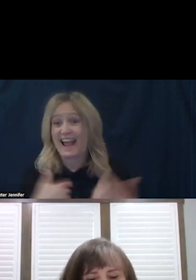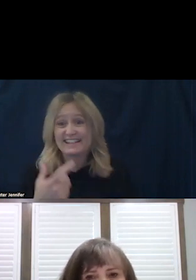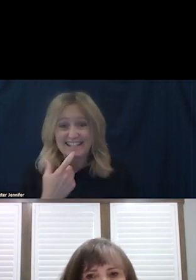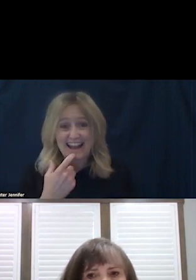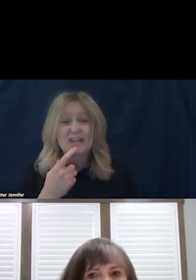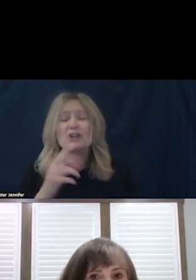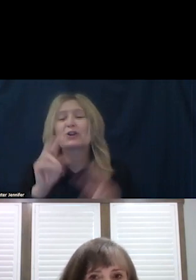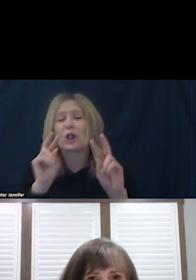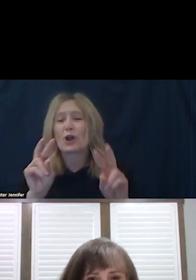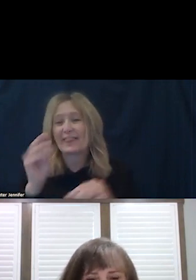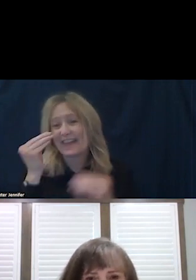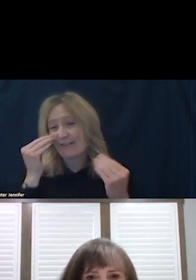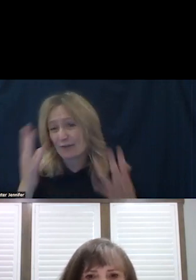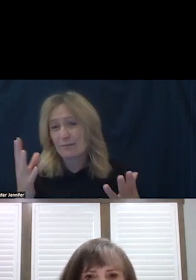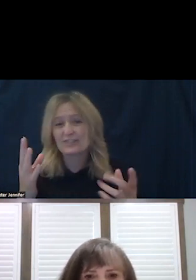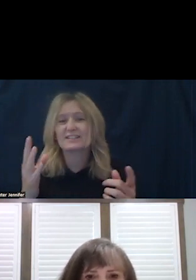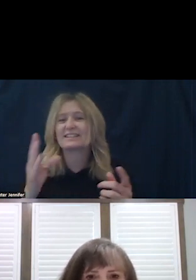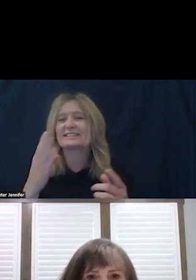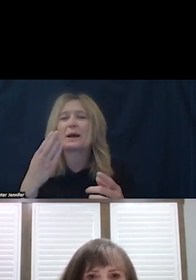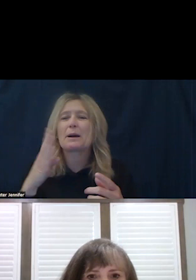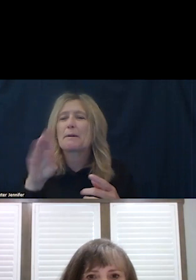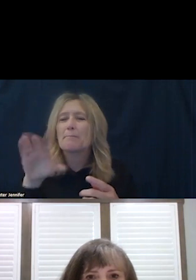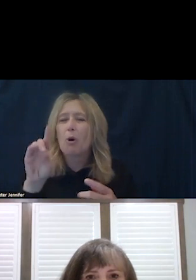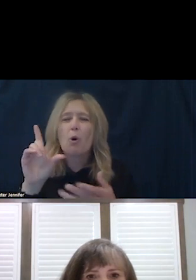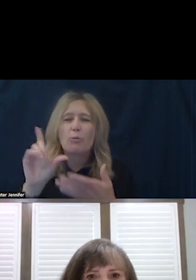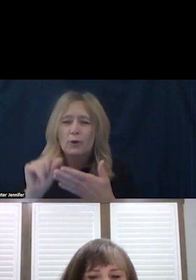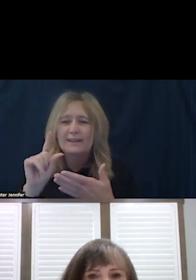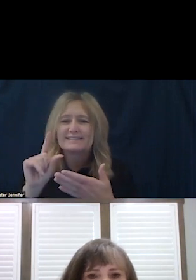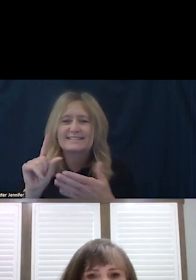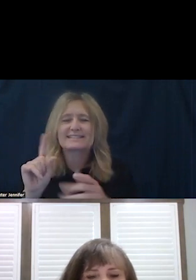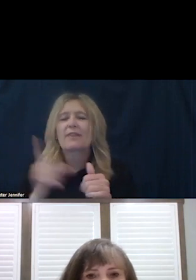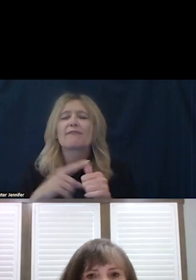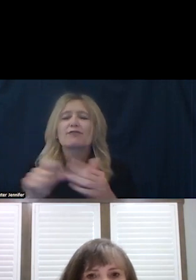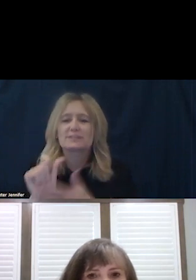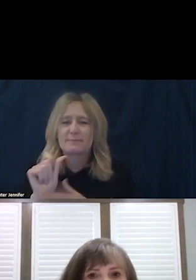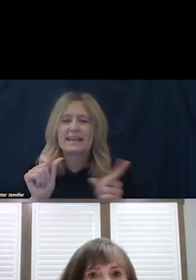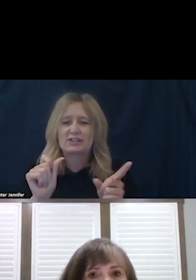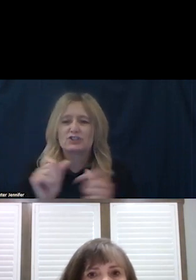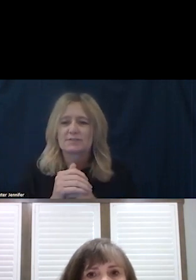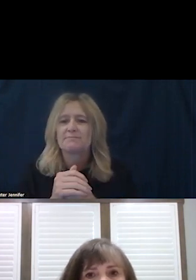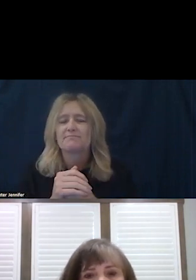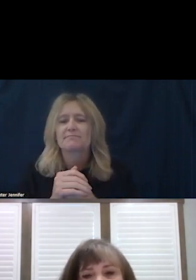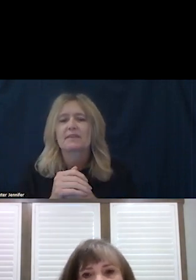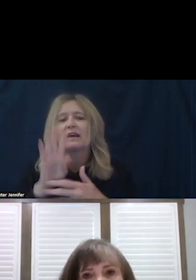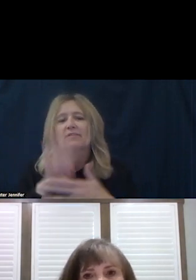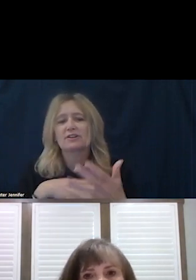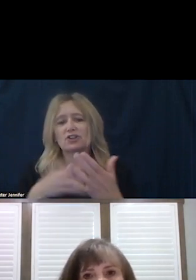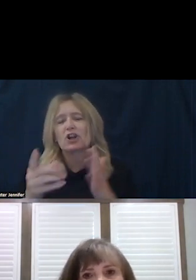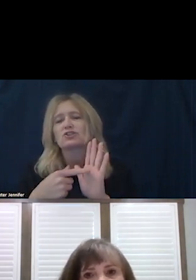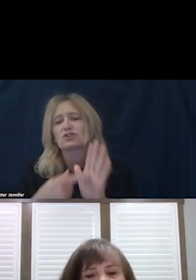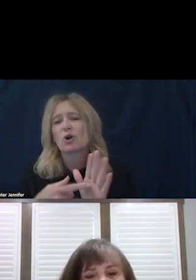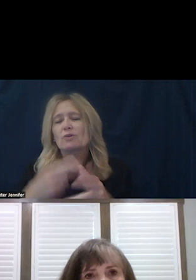information. It's bolded on the first page, and it's also in the key on the first page. The chart provides basically a